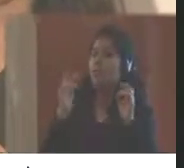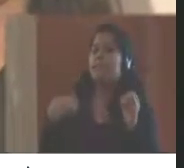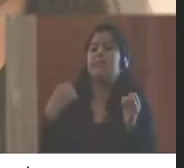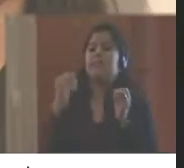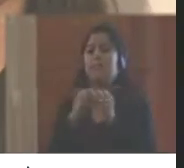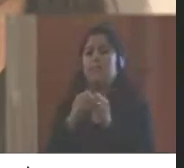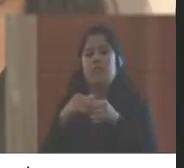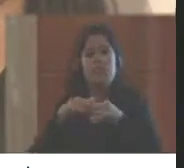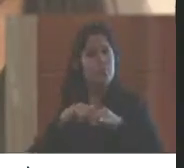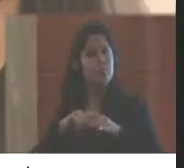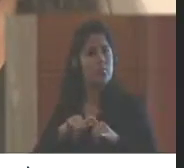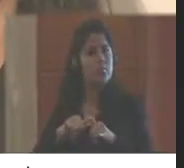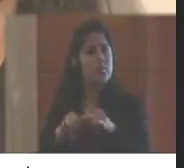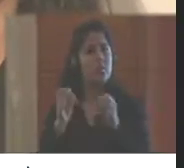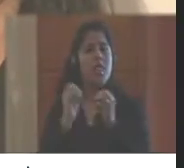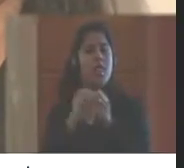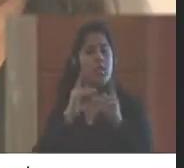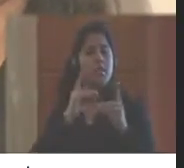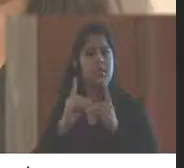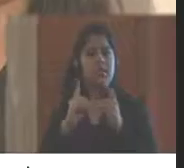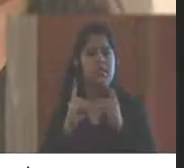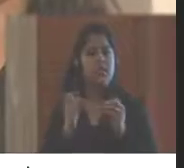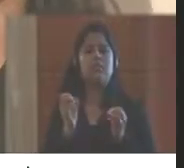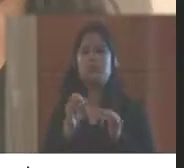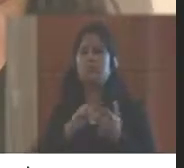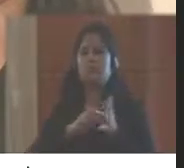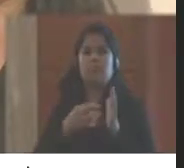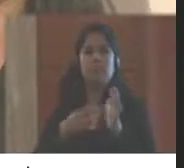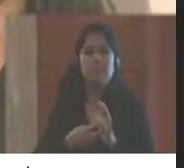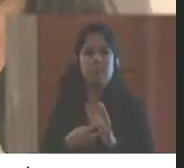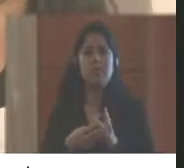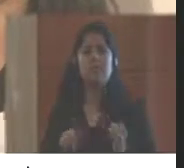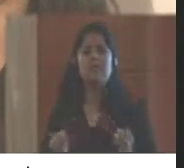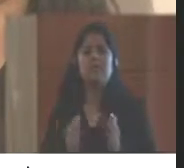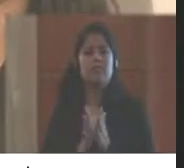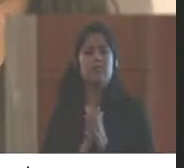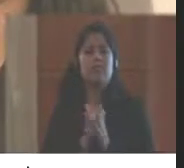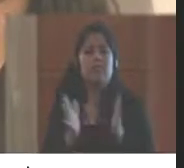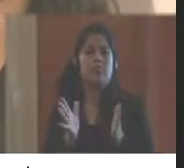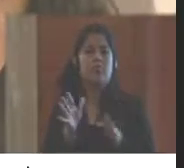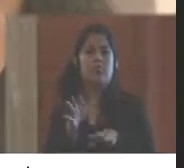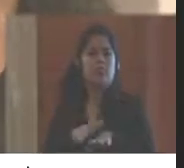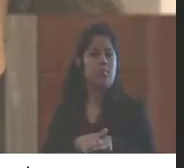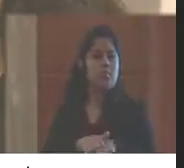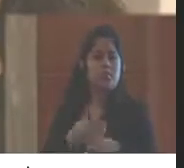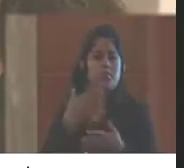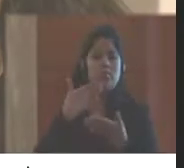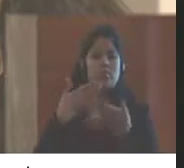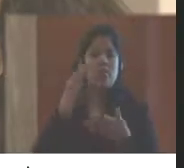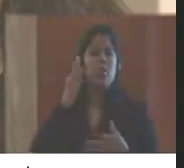So hopefully we will be able to continue this dialogue in a very